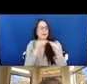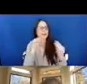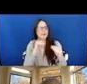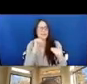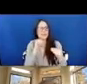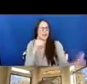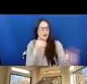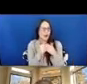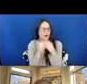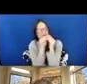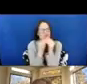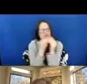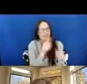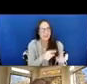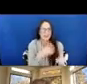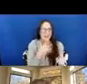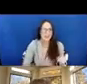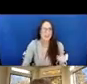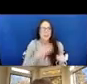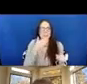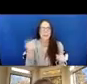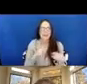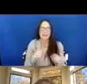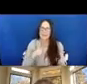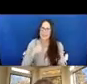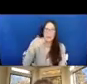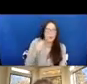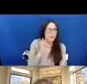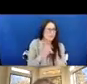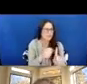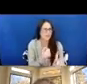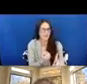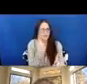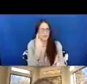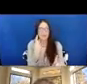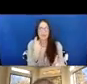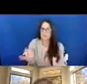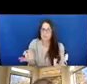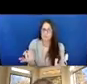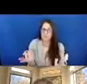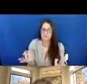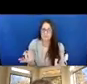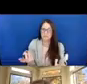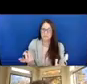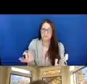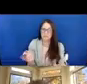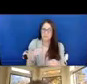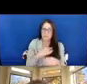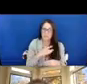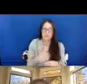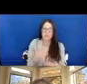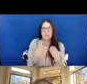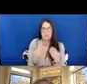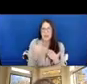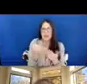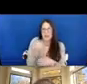but I would not know if she understood in likelihood, uh, likelihood she would understand bits of it,